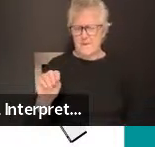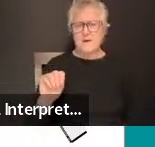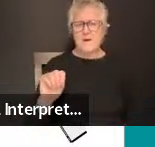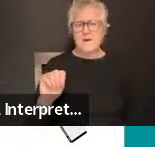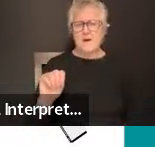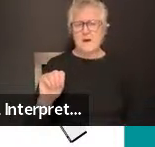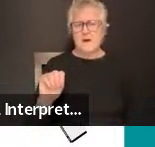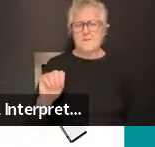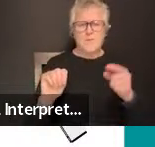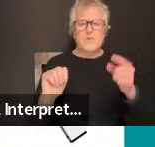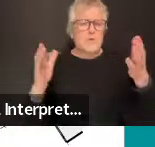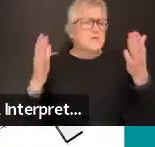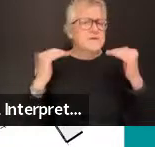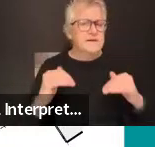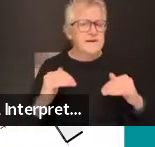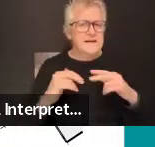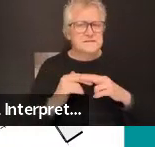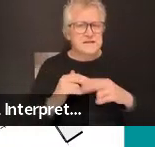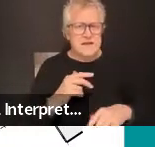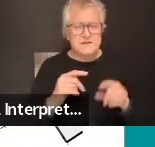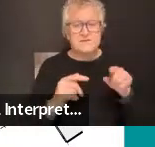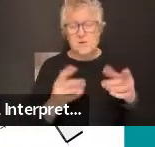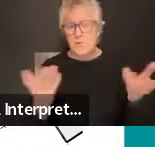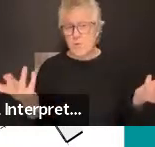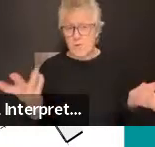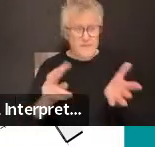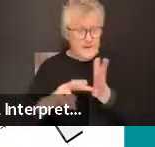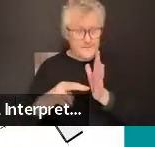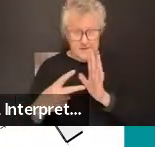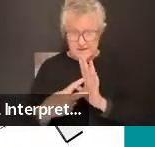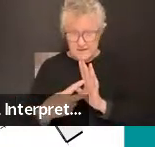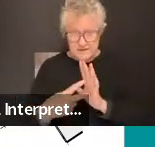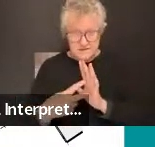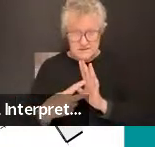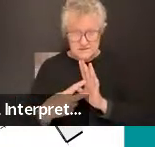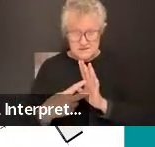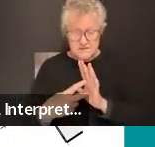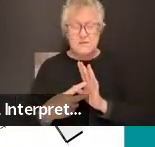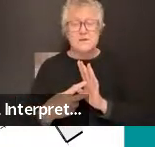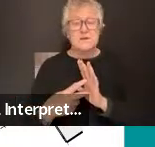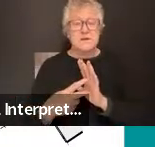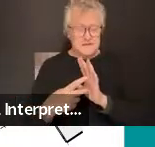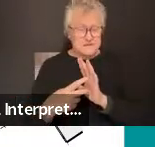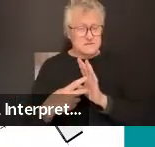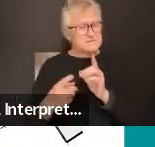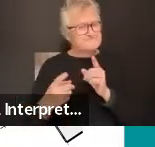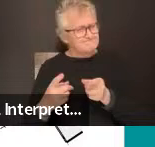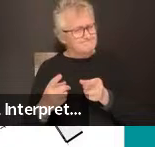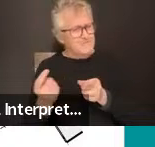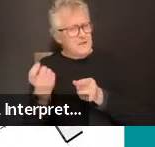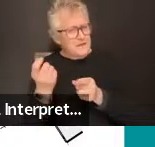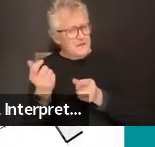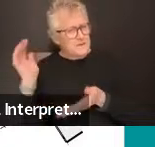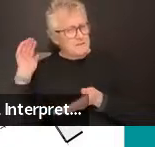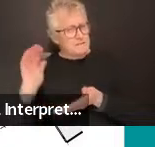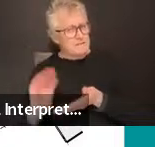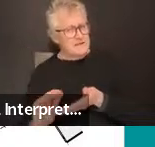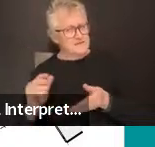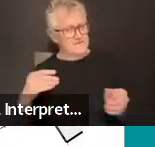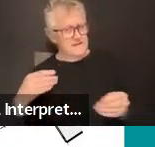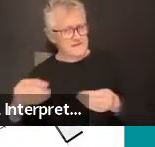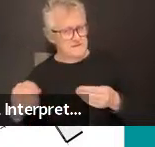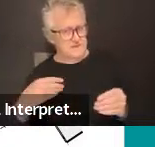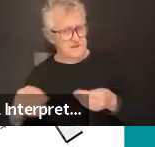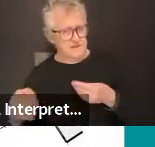next slide now. And so what it means is there's less flexibility for where you